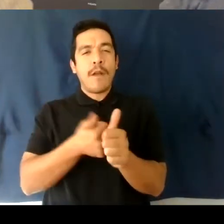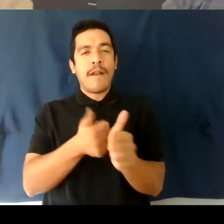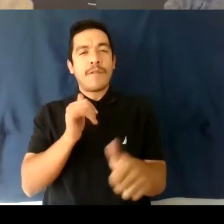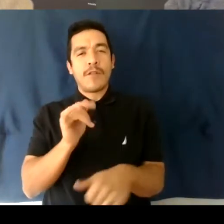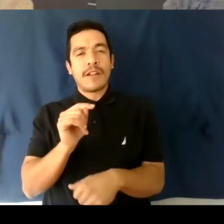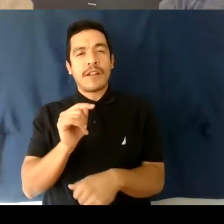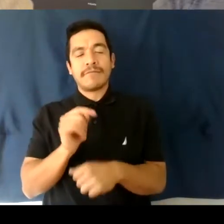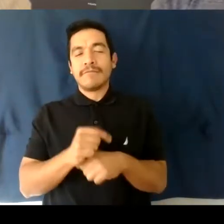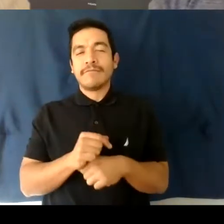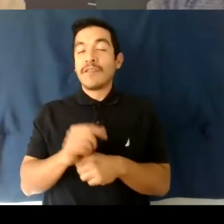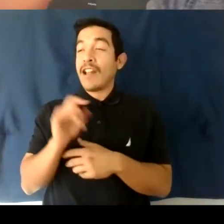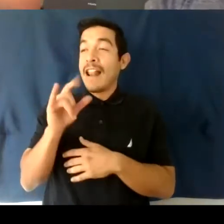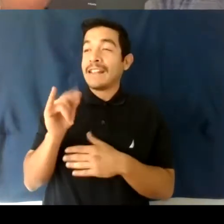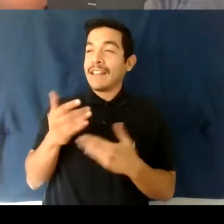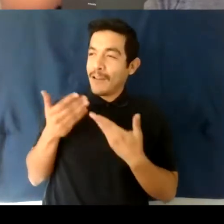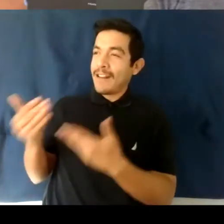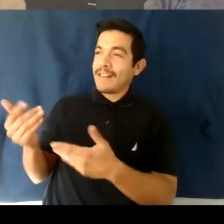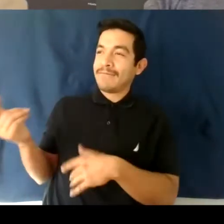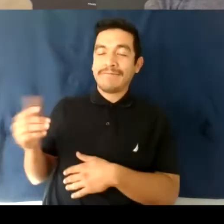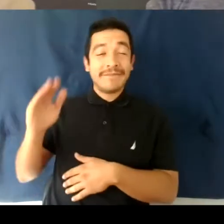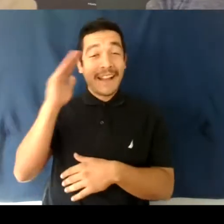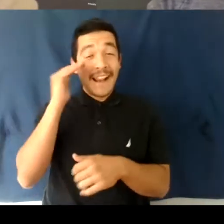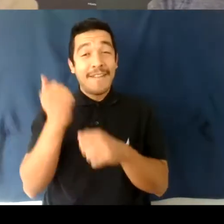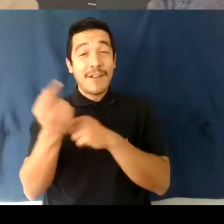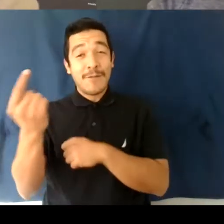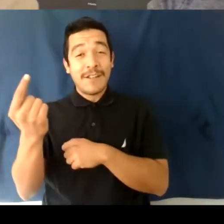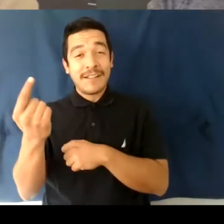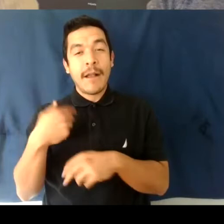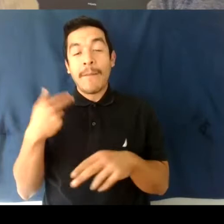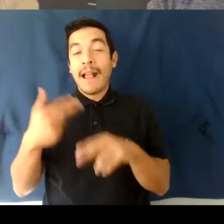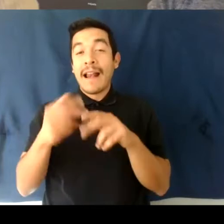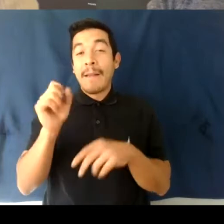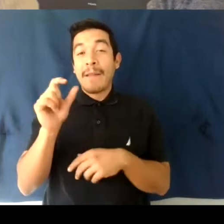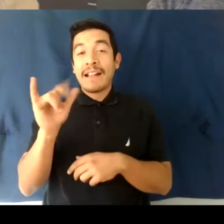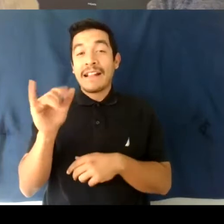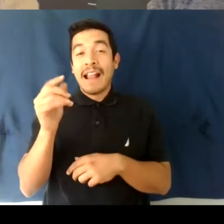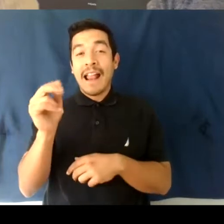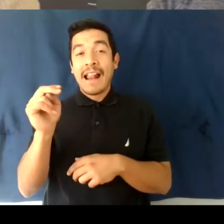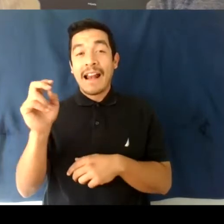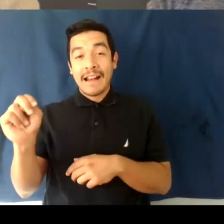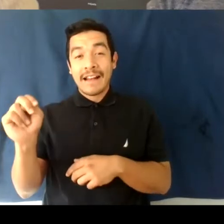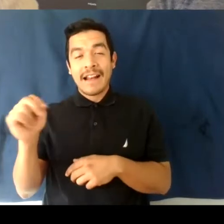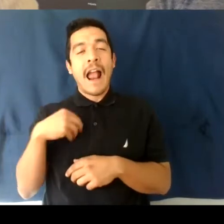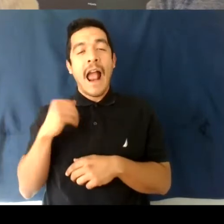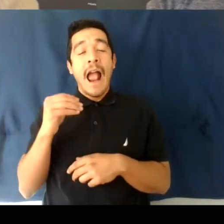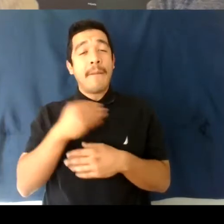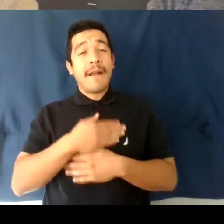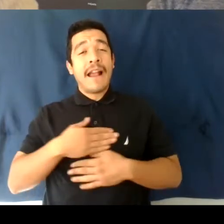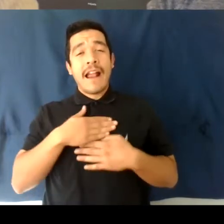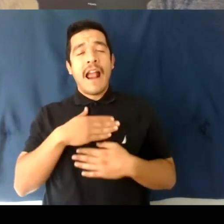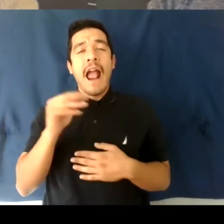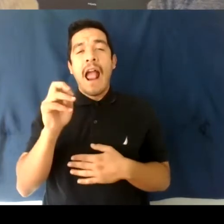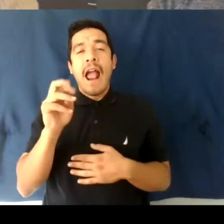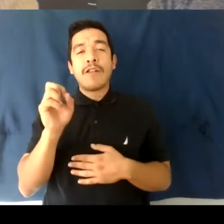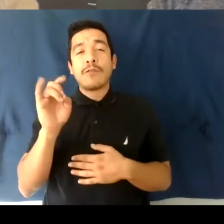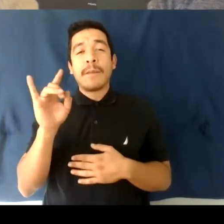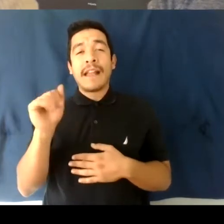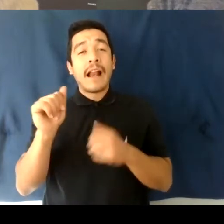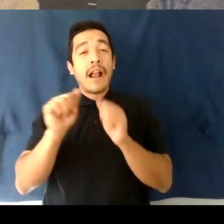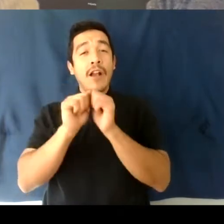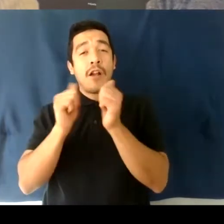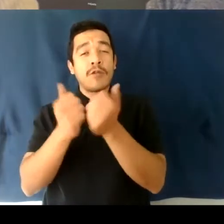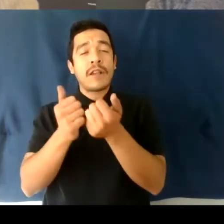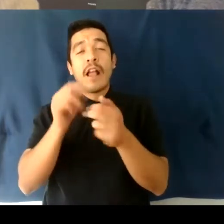Leslie. Thanks, Tatiana. Hi, everyone. My name is Lesley Hennen. I am the Entertainment and News Media Associate